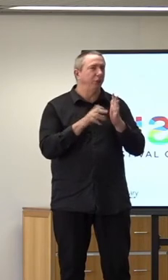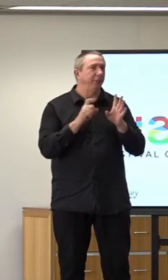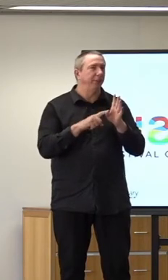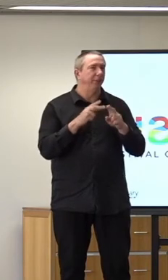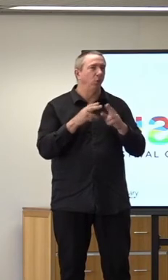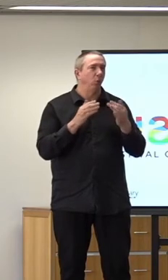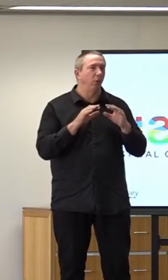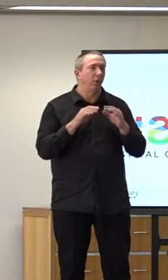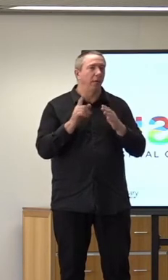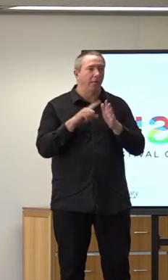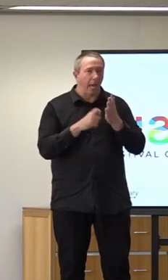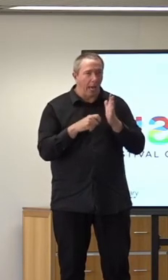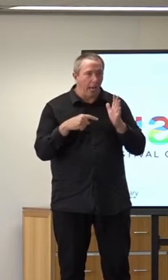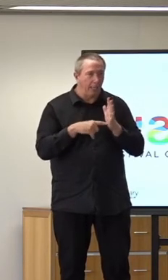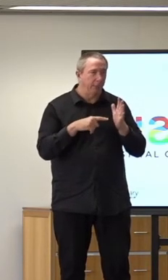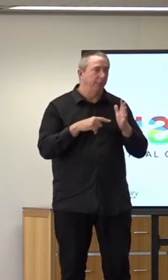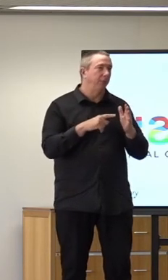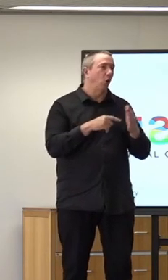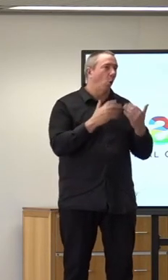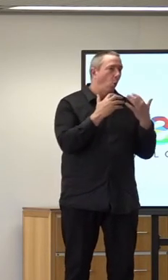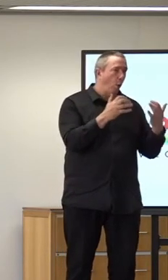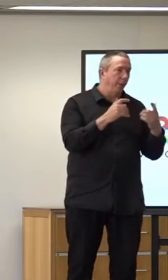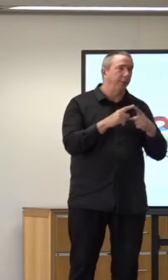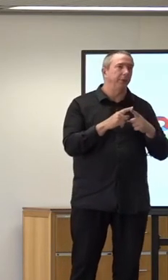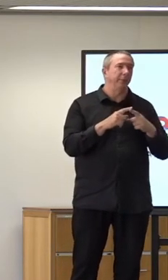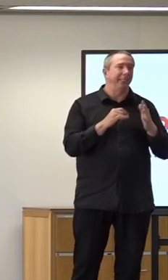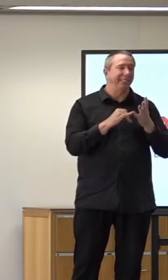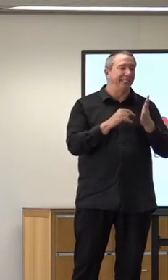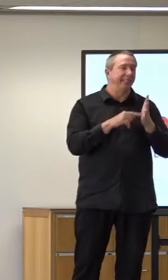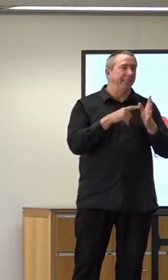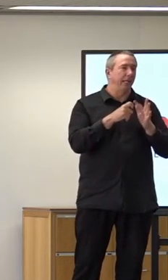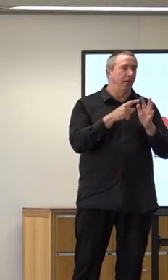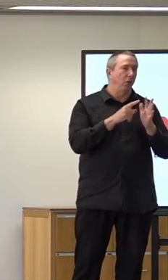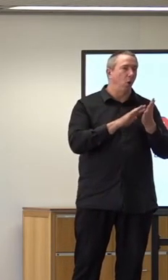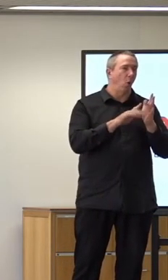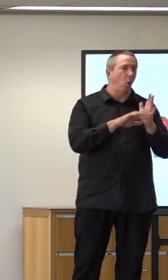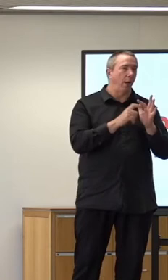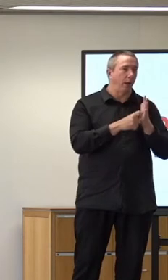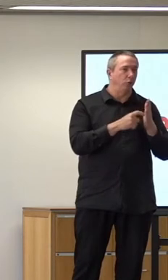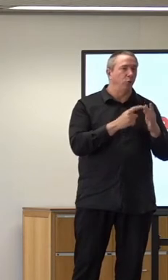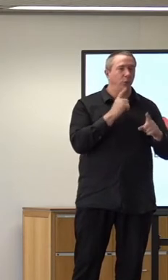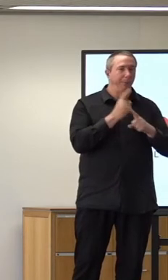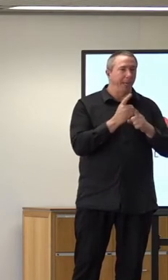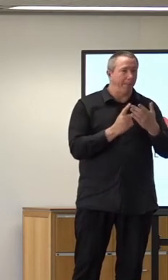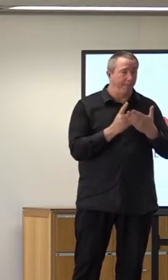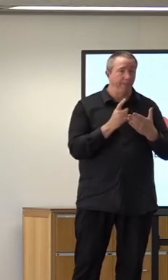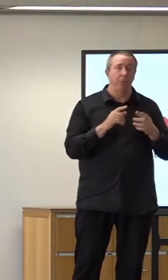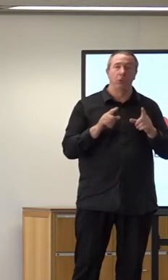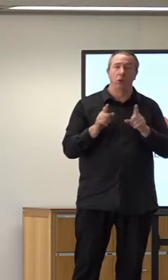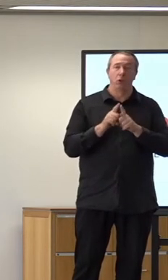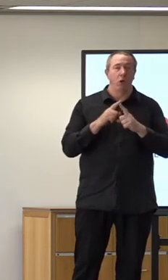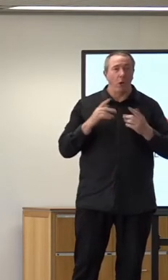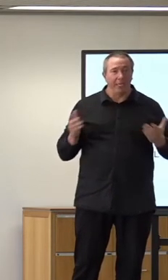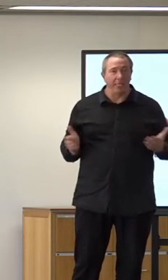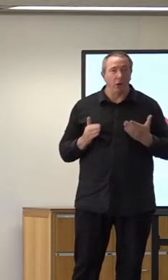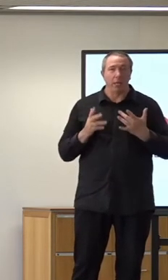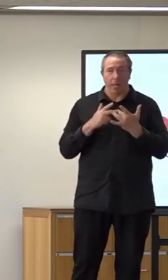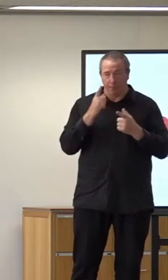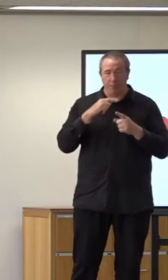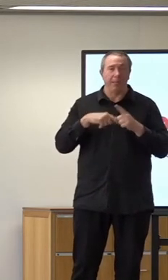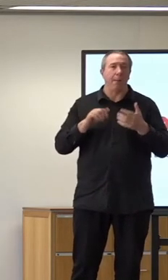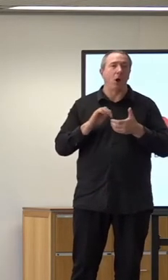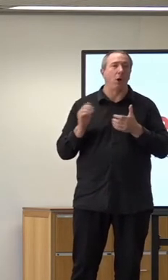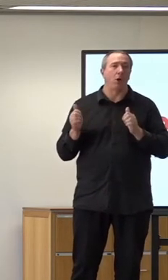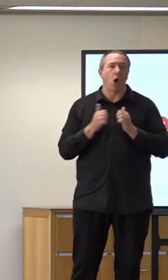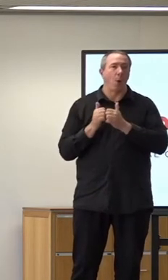our audiences, and our stakeholders to speak up and call stuff out. And then I also like to sort of encourage others to be an accomplice as well. So